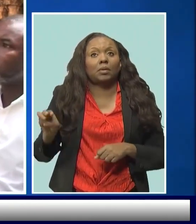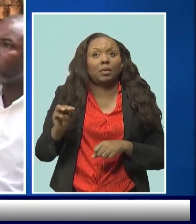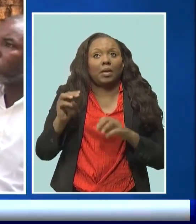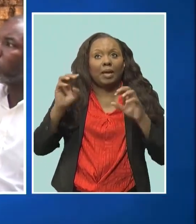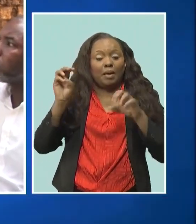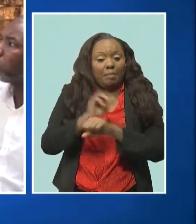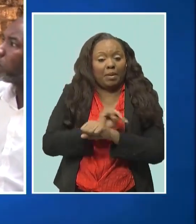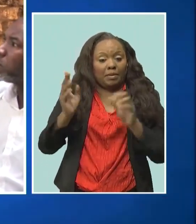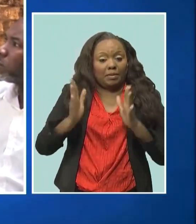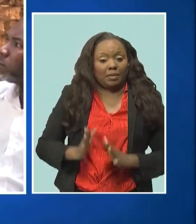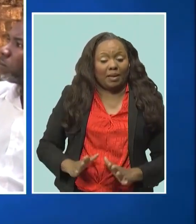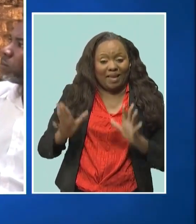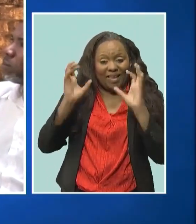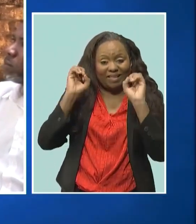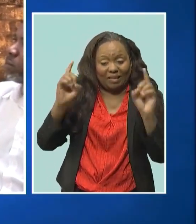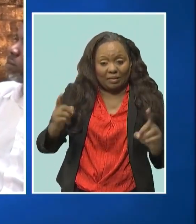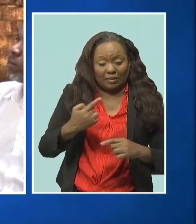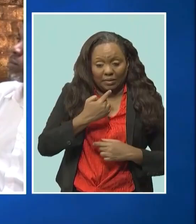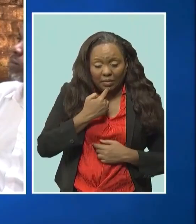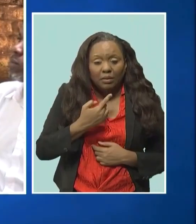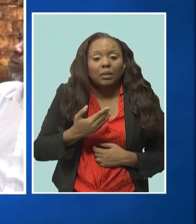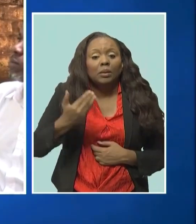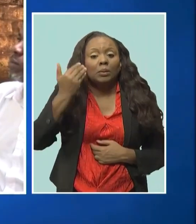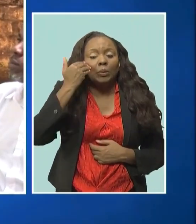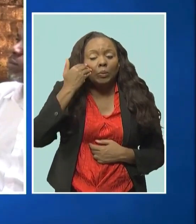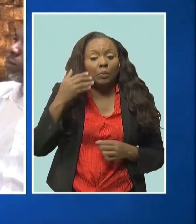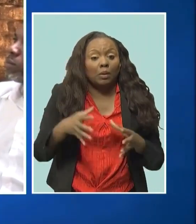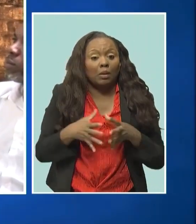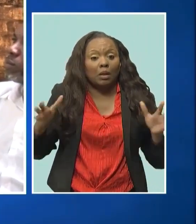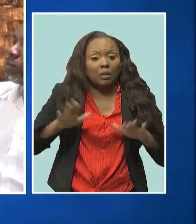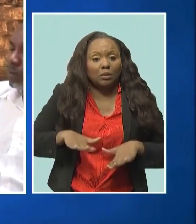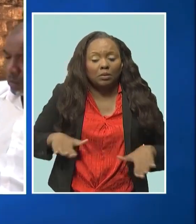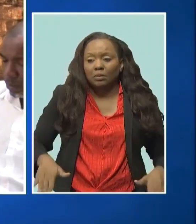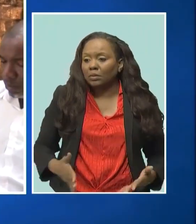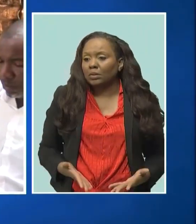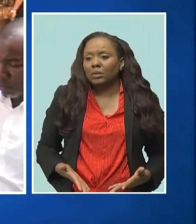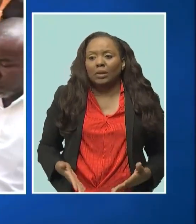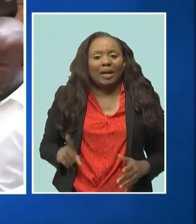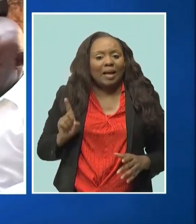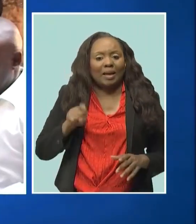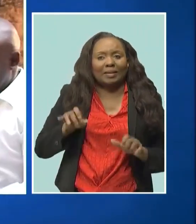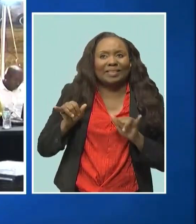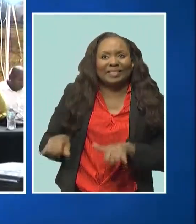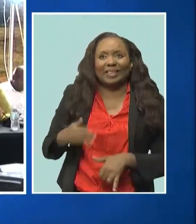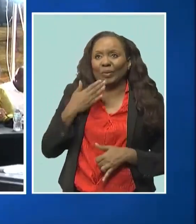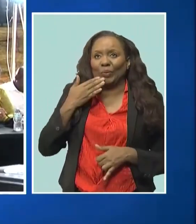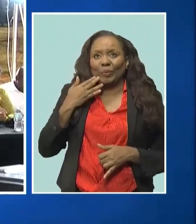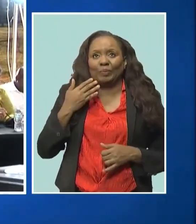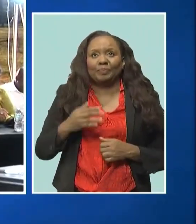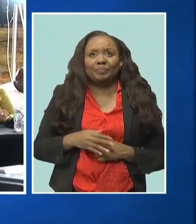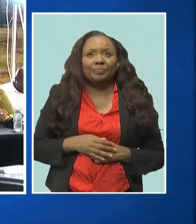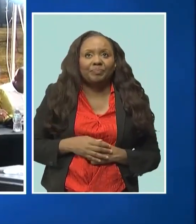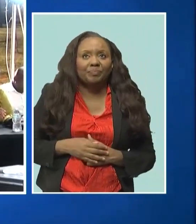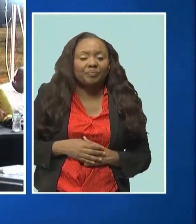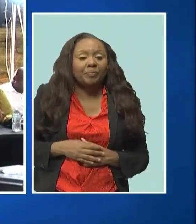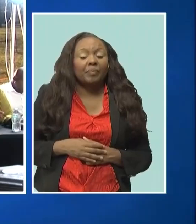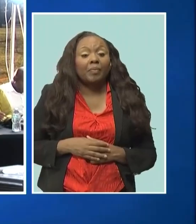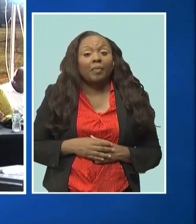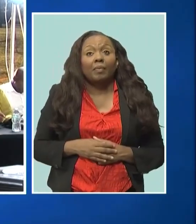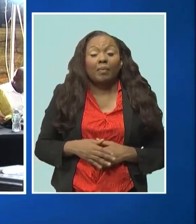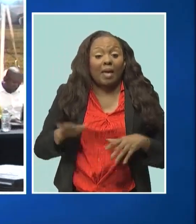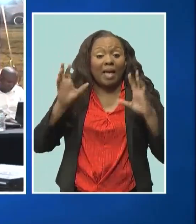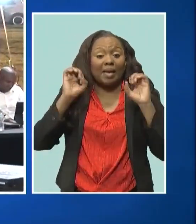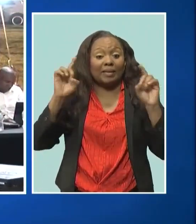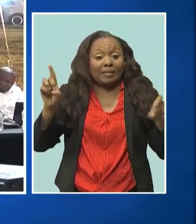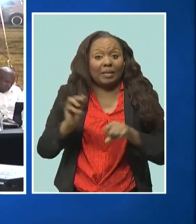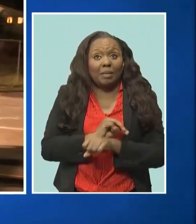said, we are sensitive to the fact that too many children have already lost too much time. Minister of Education Kay McConney says they're